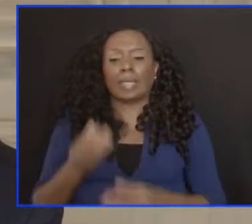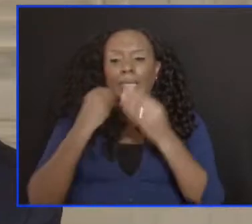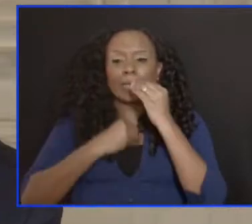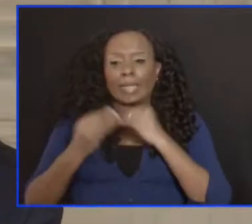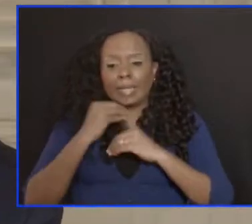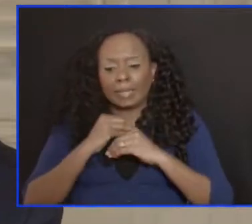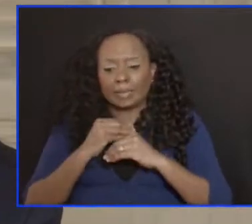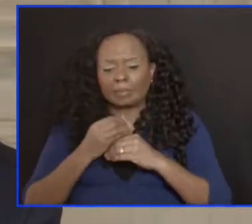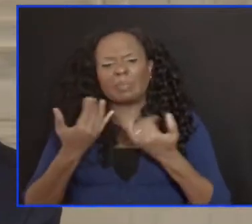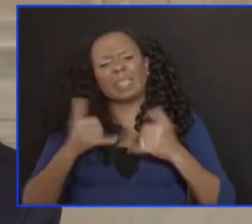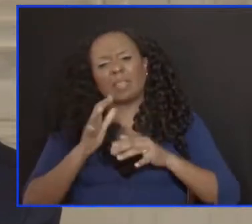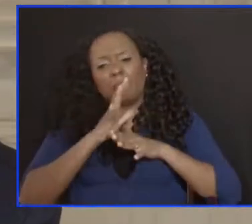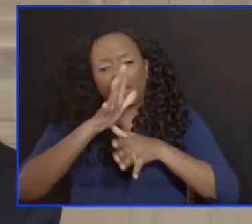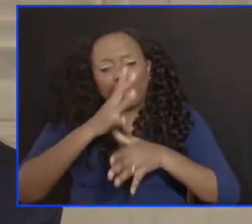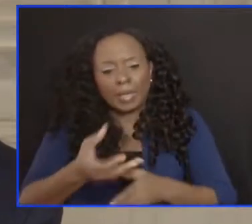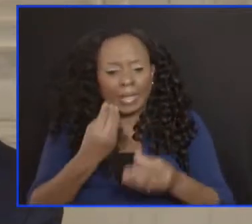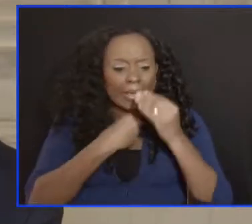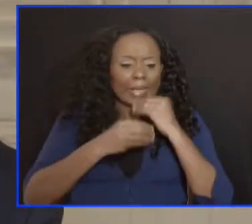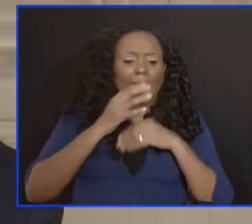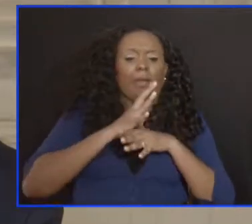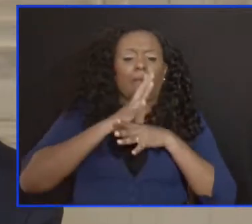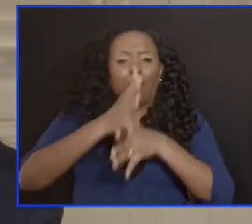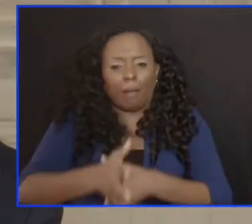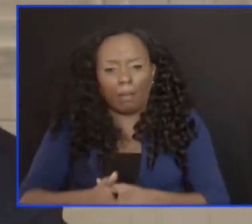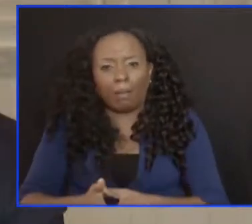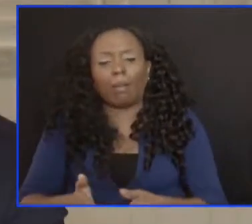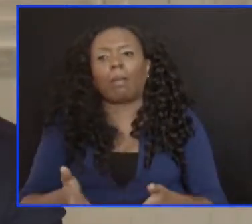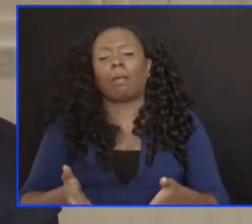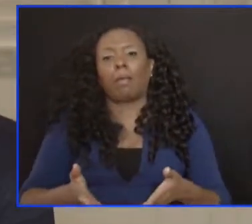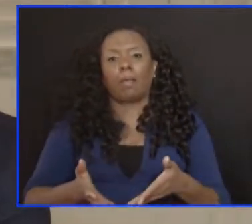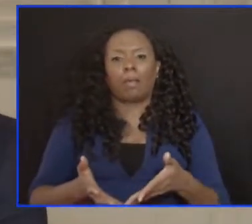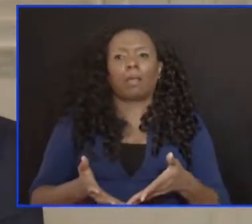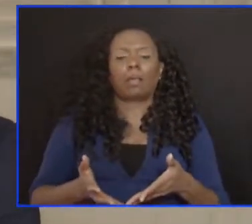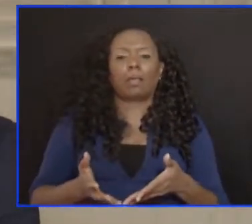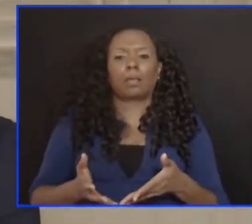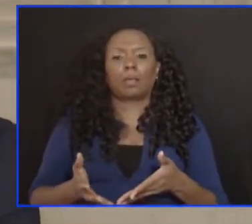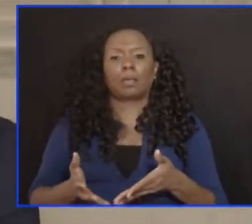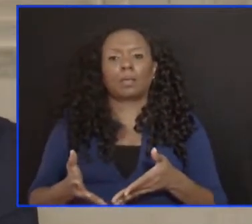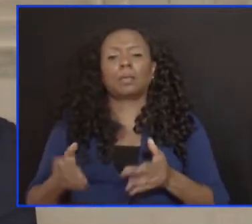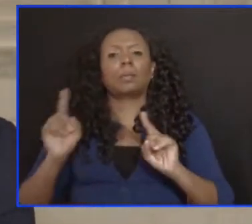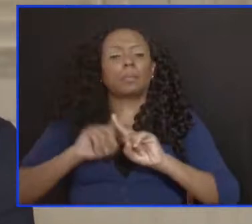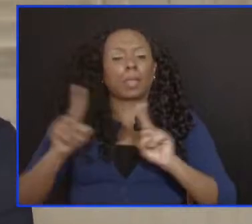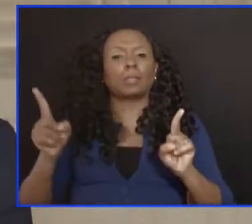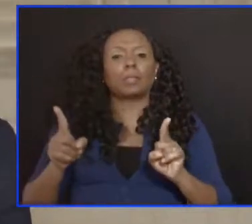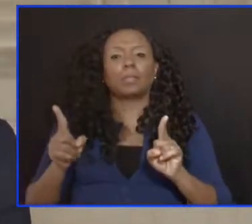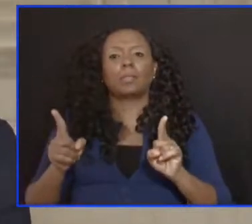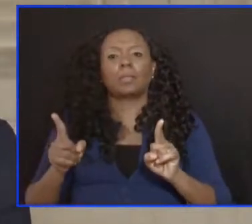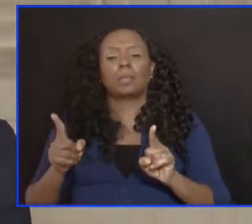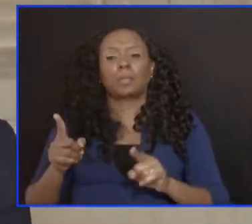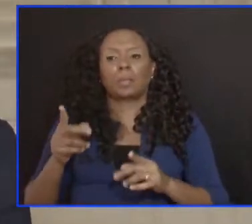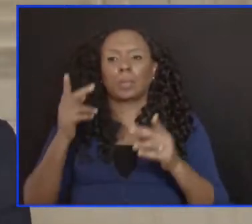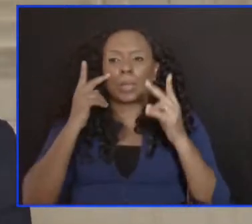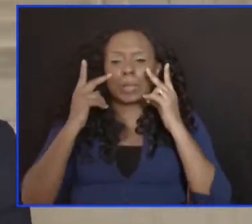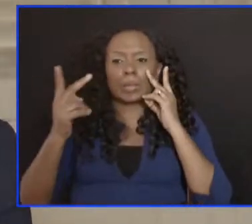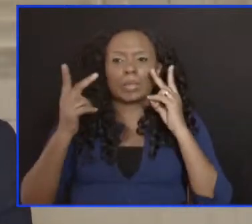that. But our main isolation facility, we're seeing that with the endpoint, which is a little bit